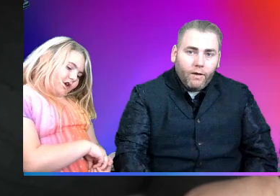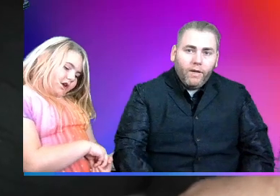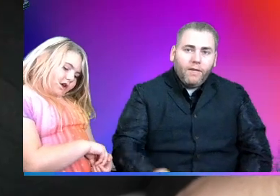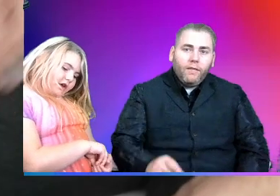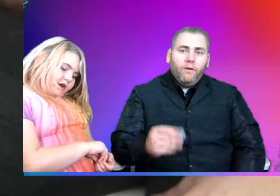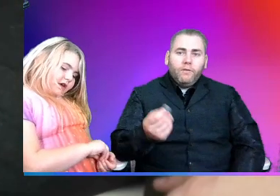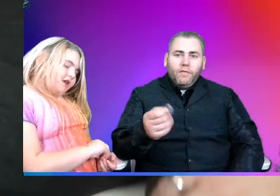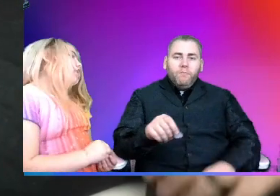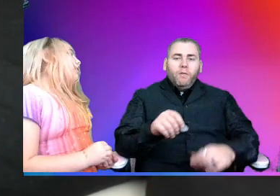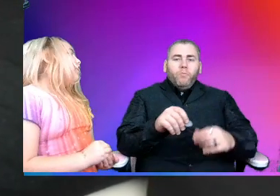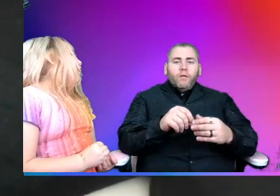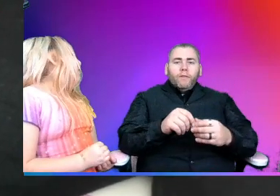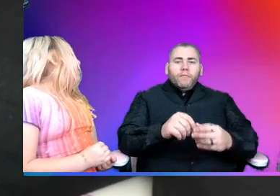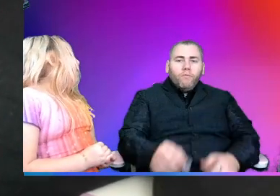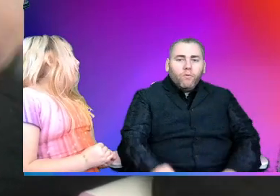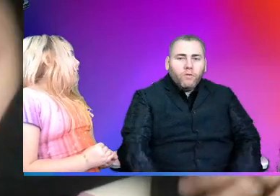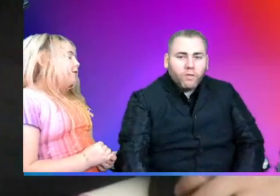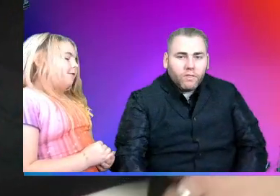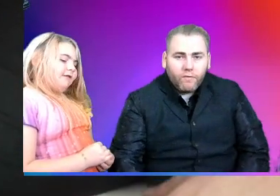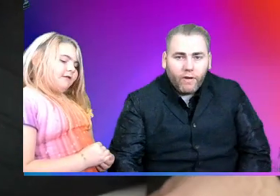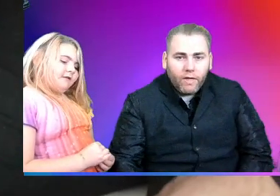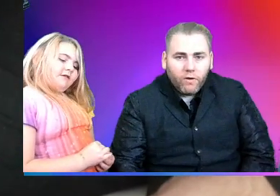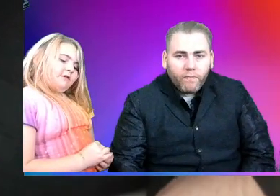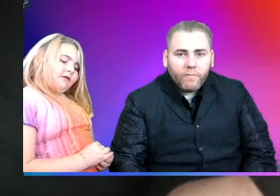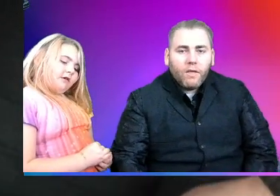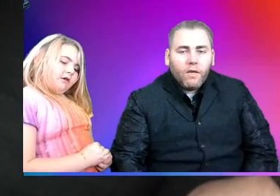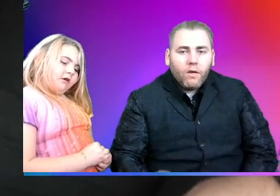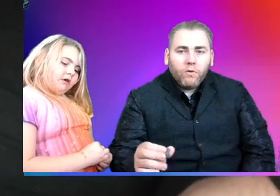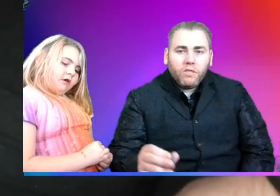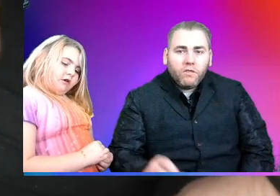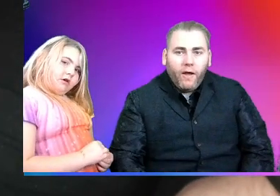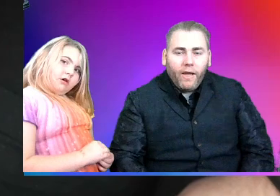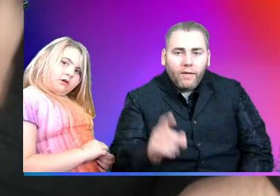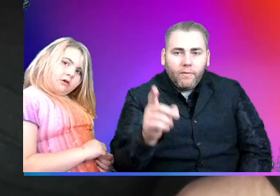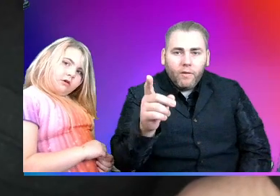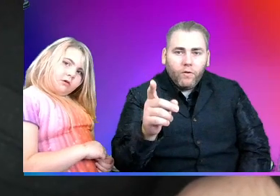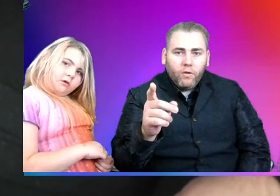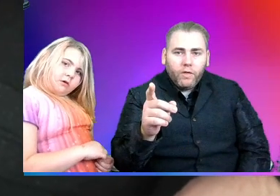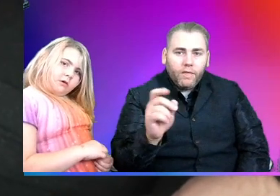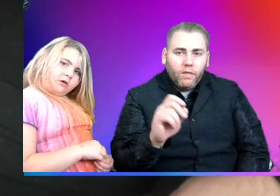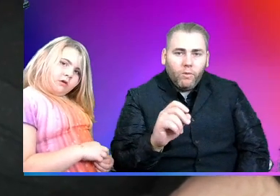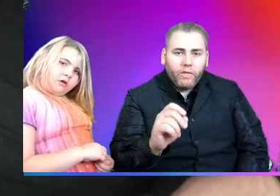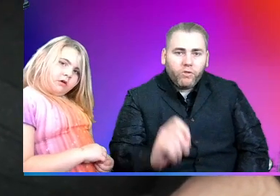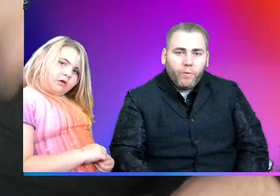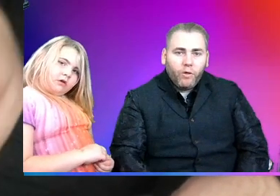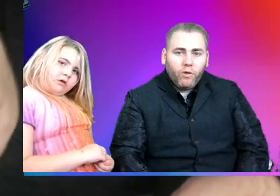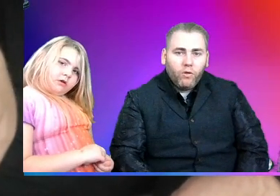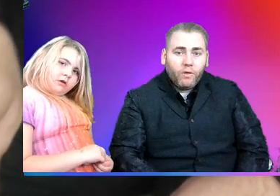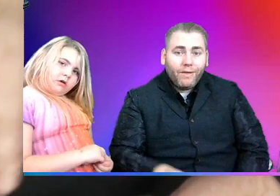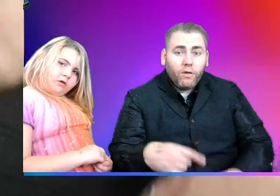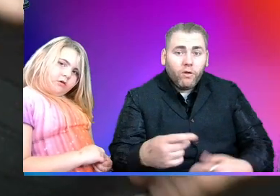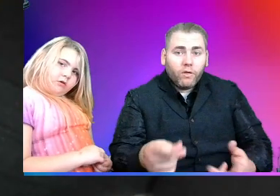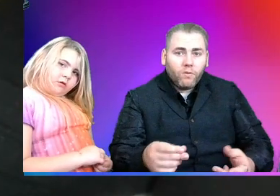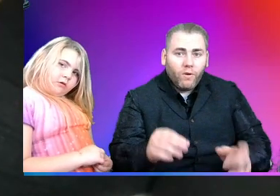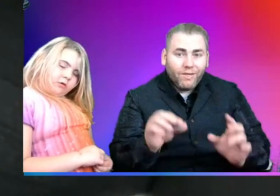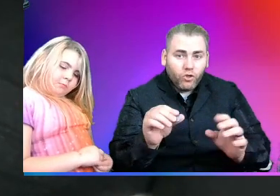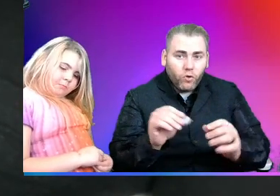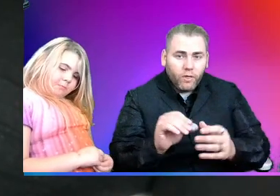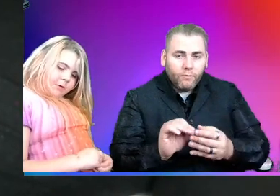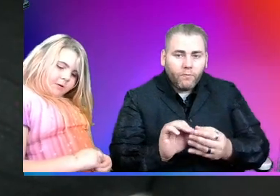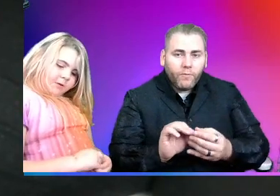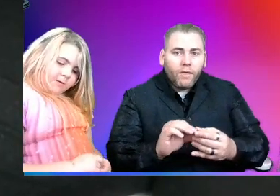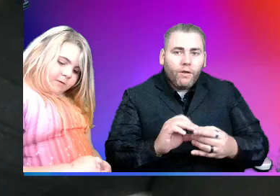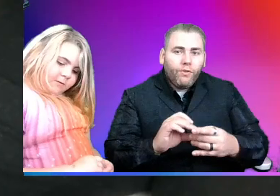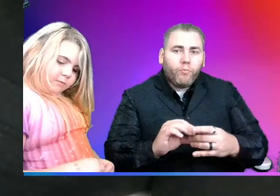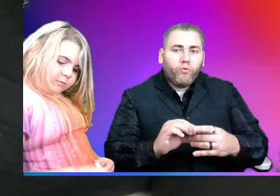And what I did there is I simply put it on the table, which you can see right here. Which is fine. I mean, if you're looking at the little picture up here and you're looking down here, because I want to show